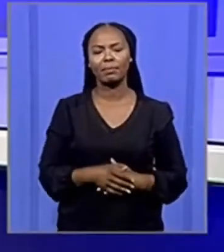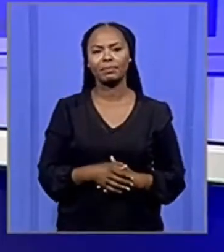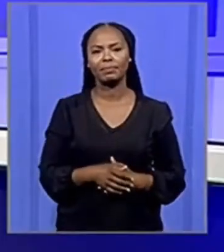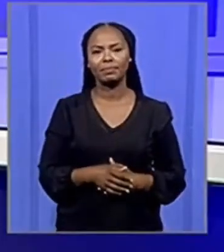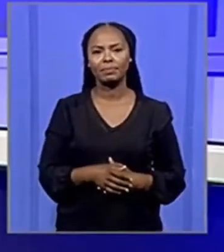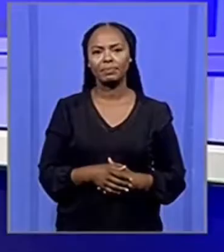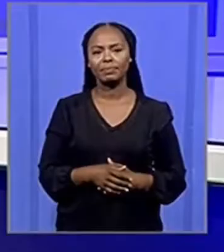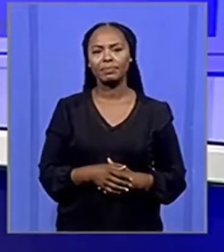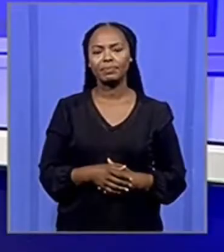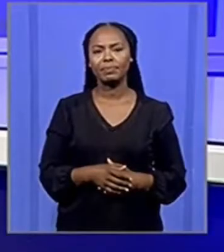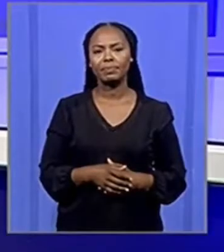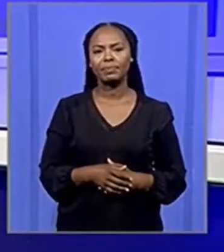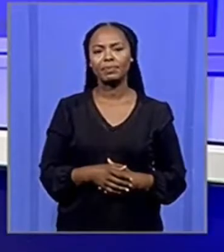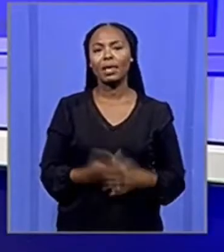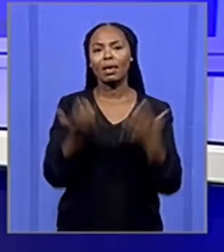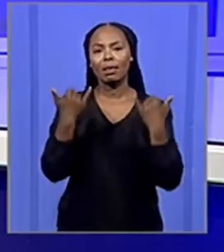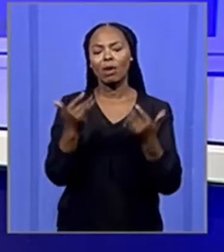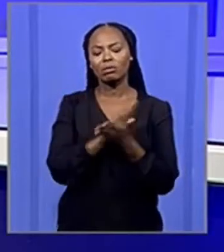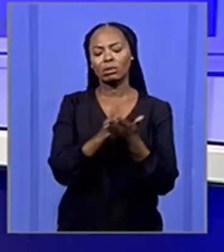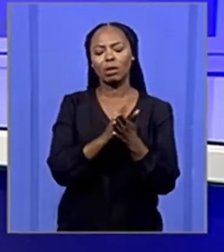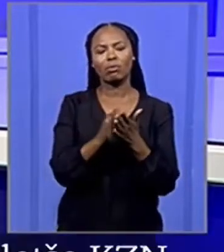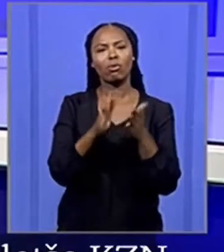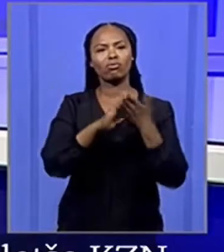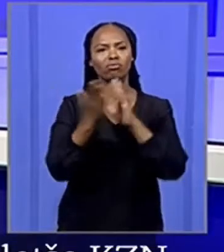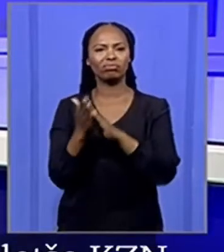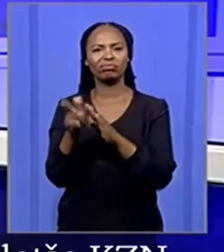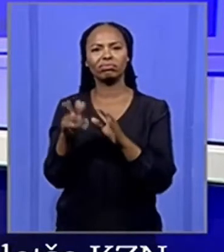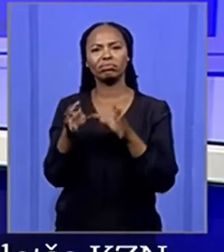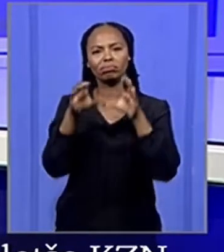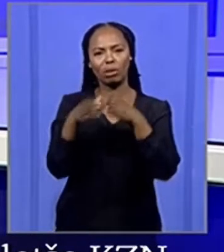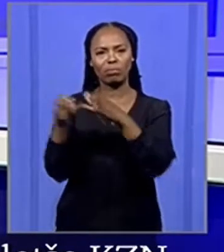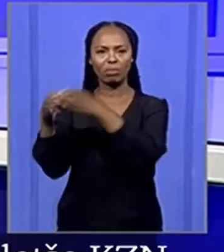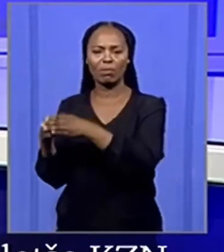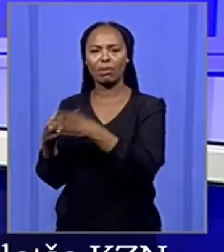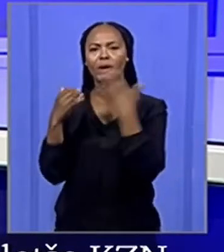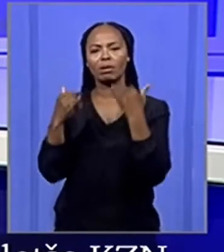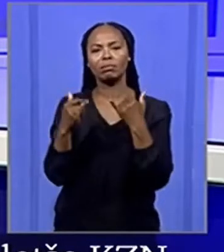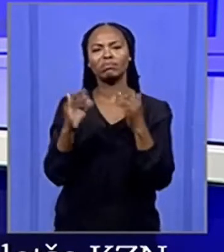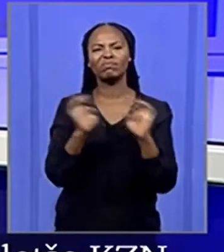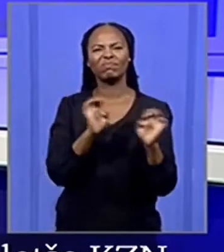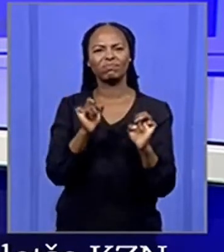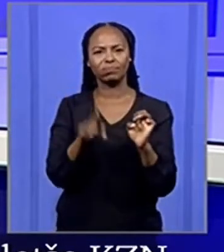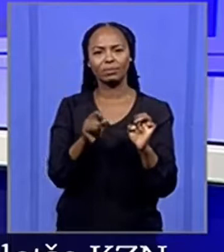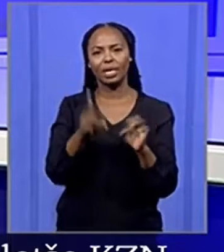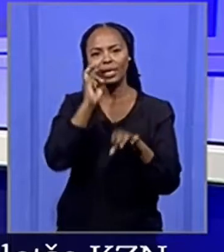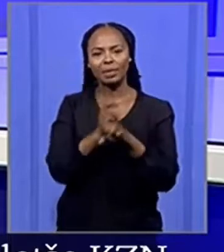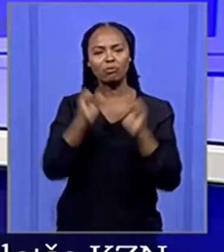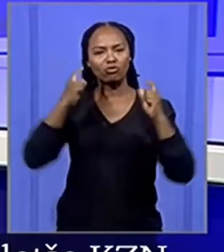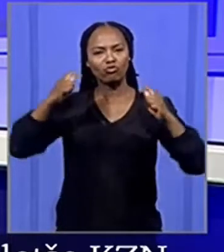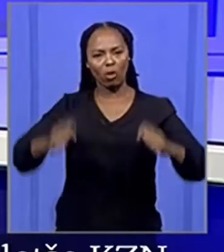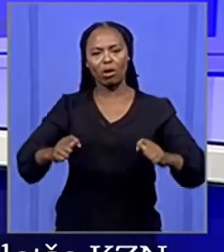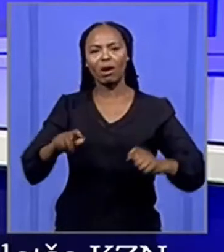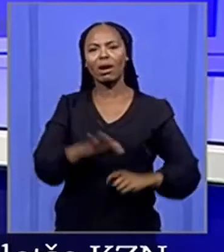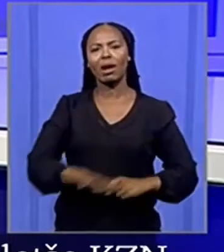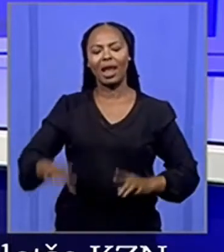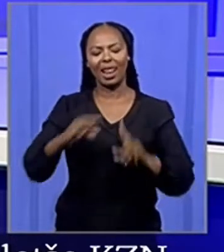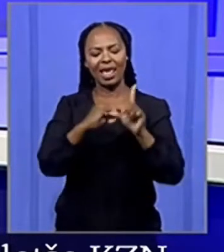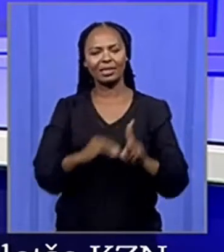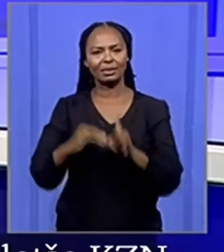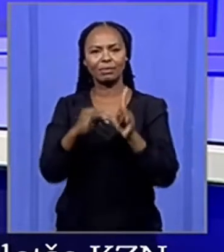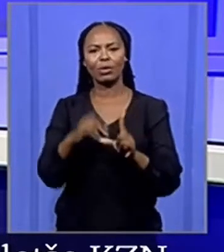Go letetšwe gore dihlopha tša go nyakišiša le tša tlhakodišo di matlafatšwe ka Lady Smith ka morago ga gore